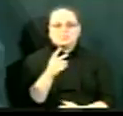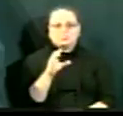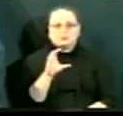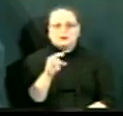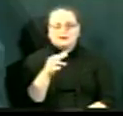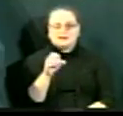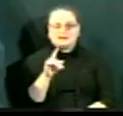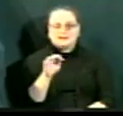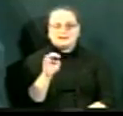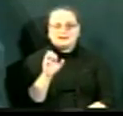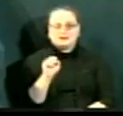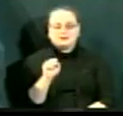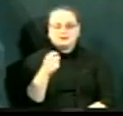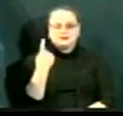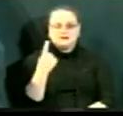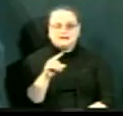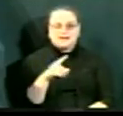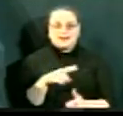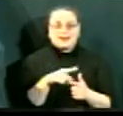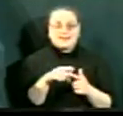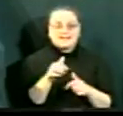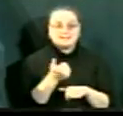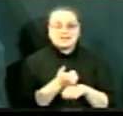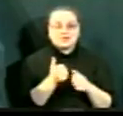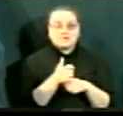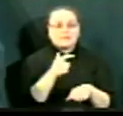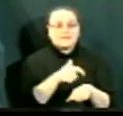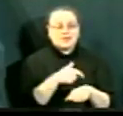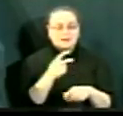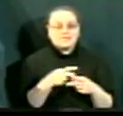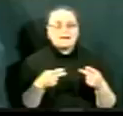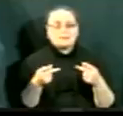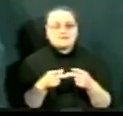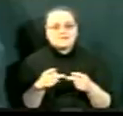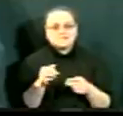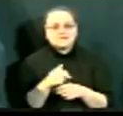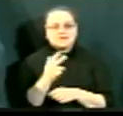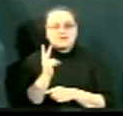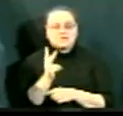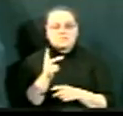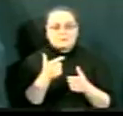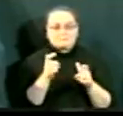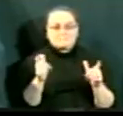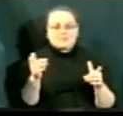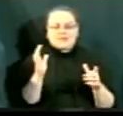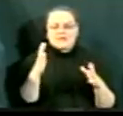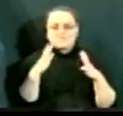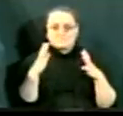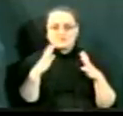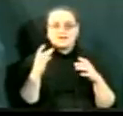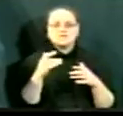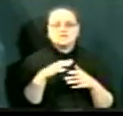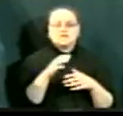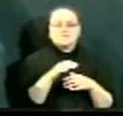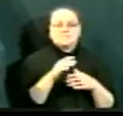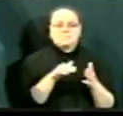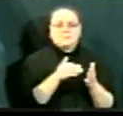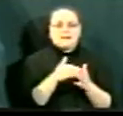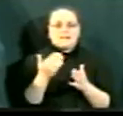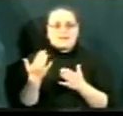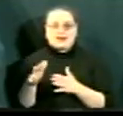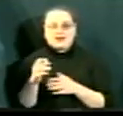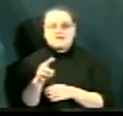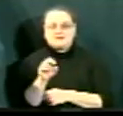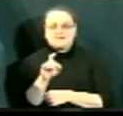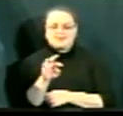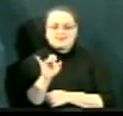1 trait for each, and a setting with a time and a place, and 3 major events, beginning, middle, and end of a narrative